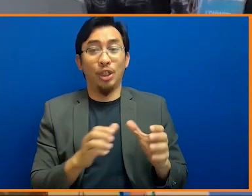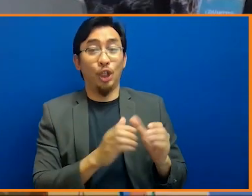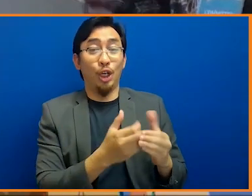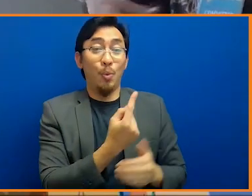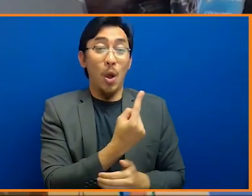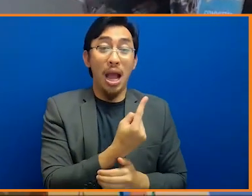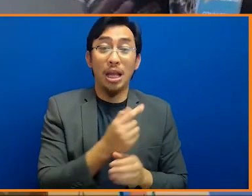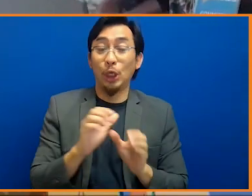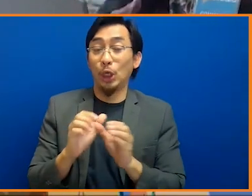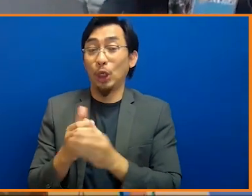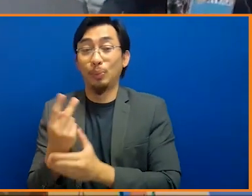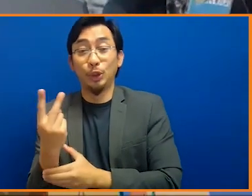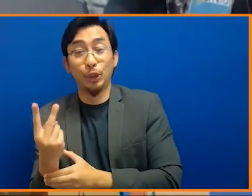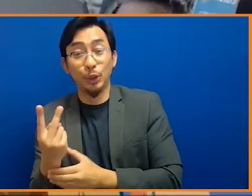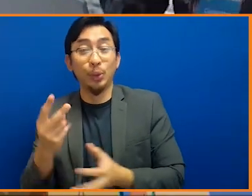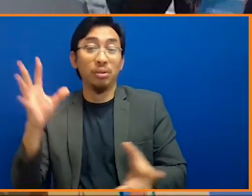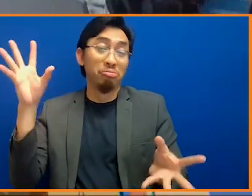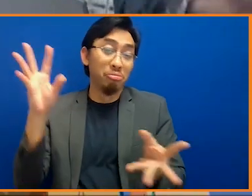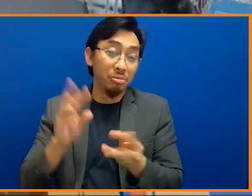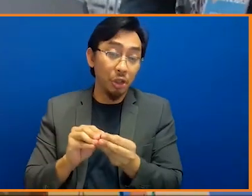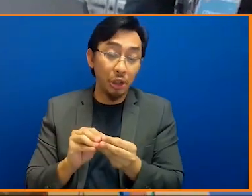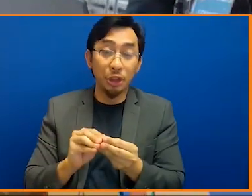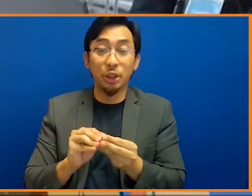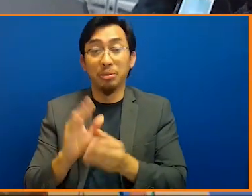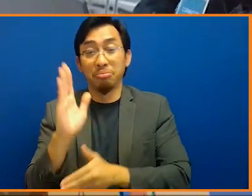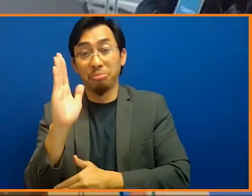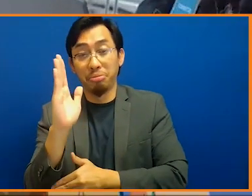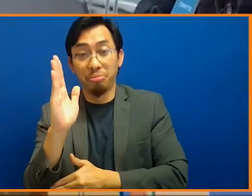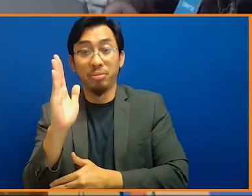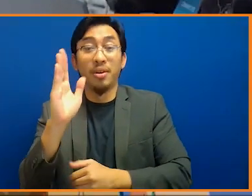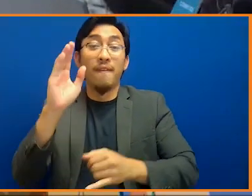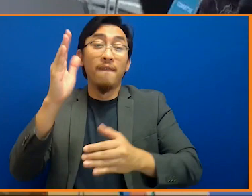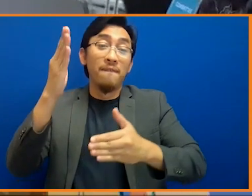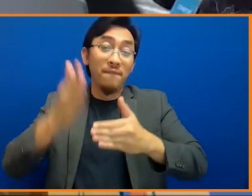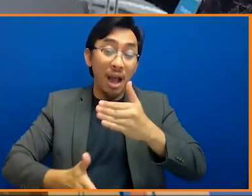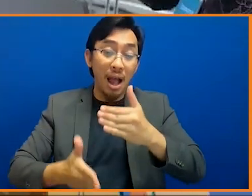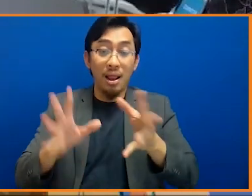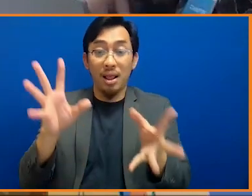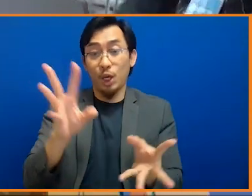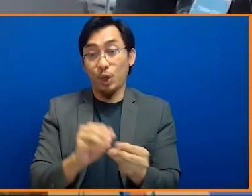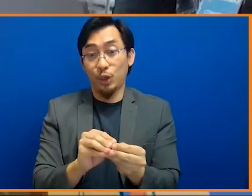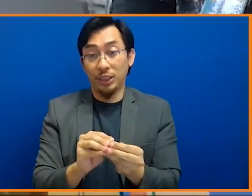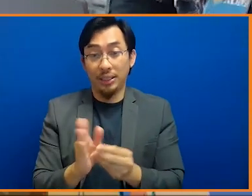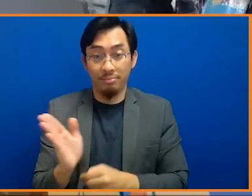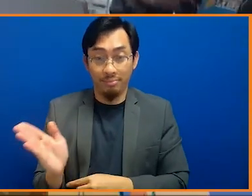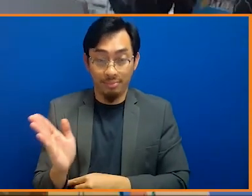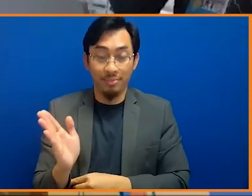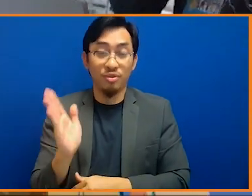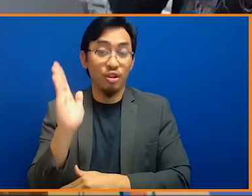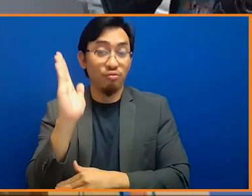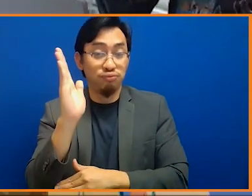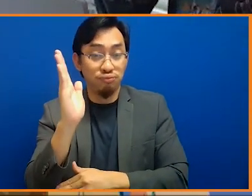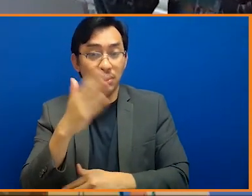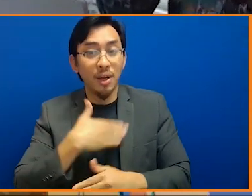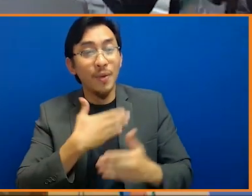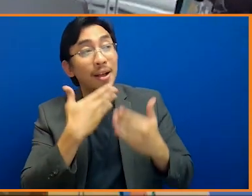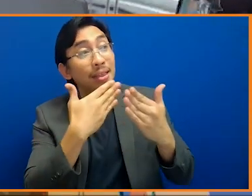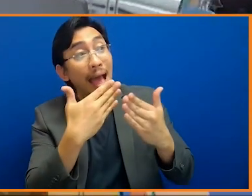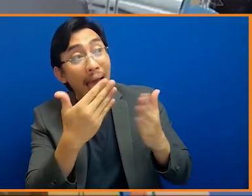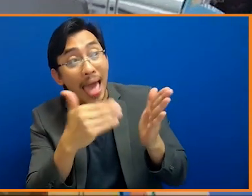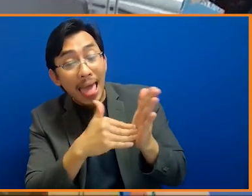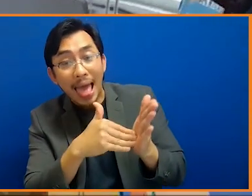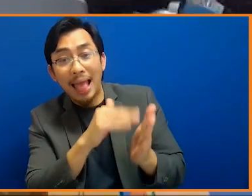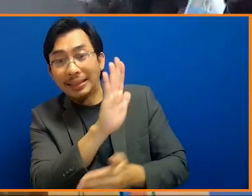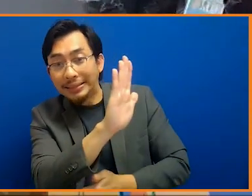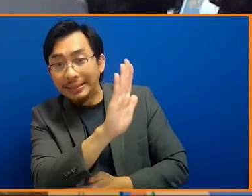walked around in group 1, group 2, and then the conclusion by both group, and then the final conclusion by Prof. Syamsidik. I would